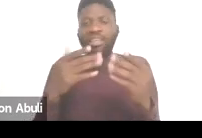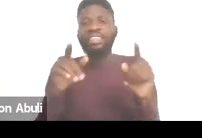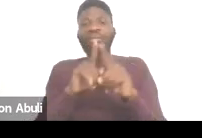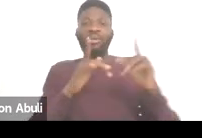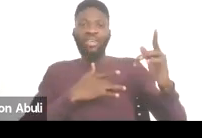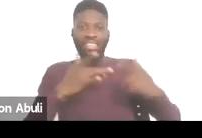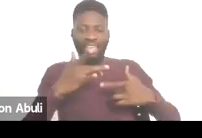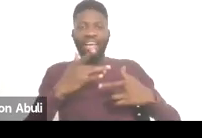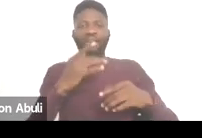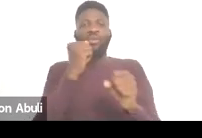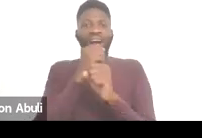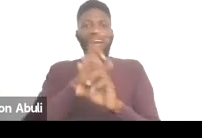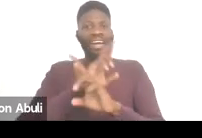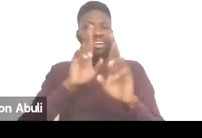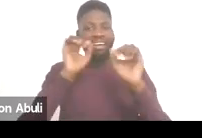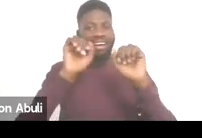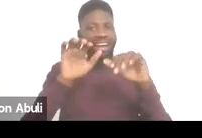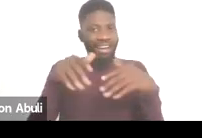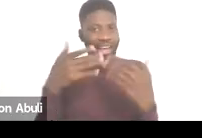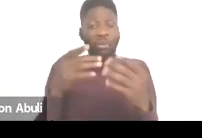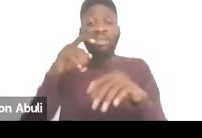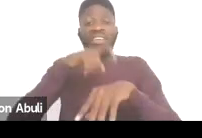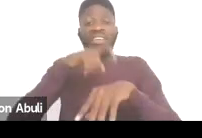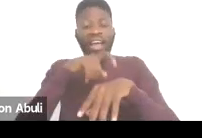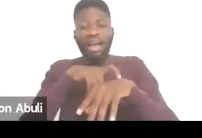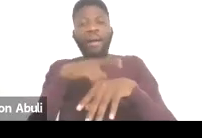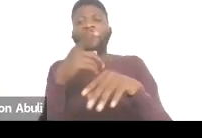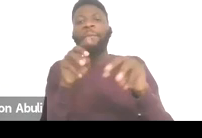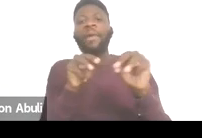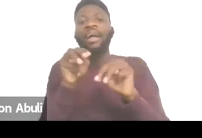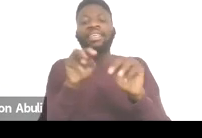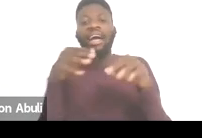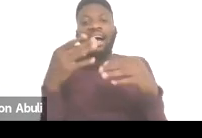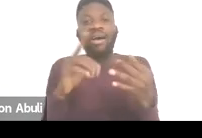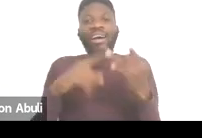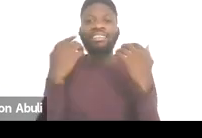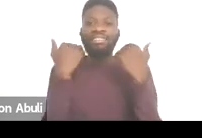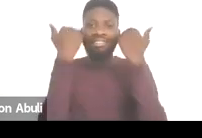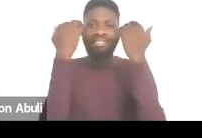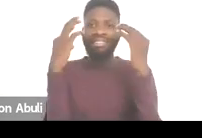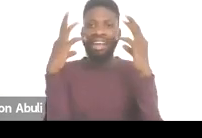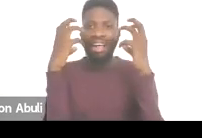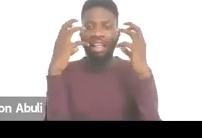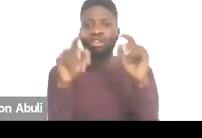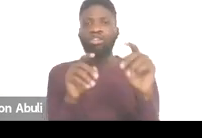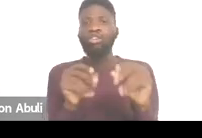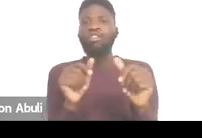readiness, so that the specifics about time management, coping with stress and others can actually come later. Yes.